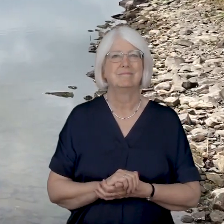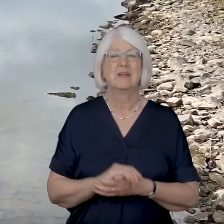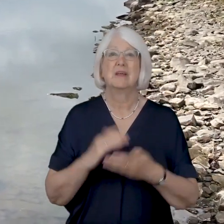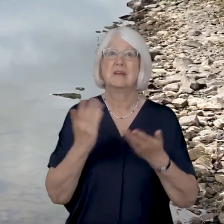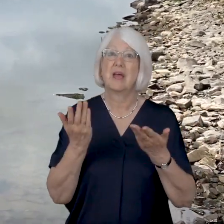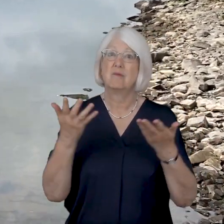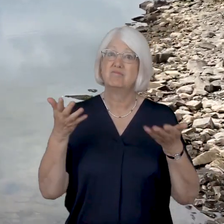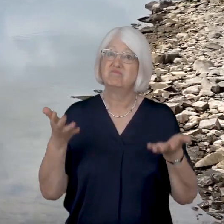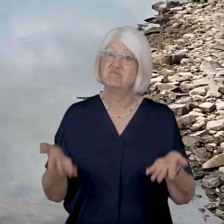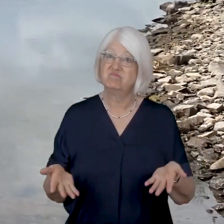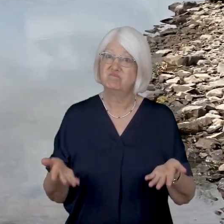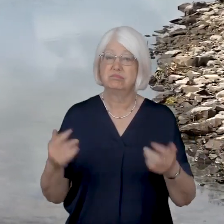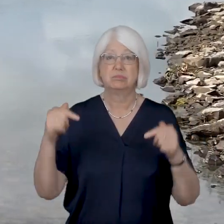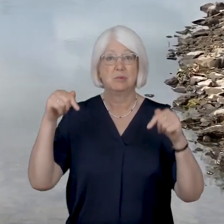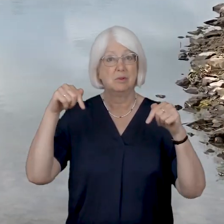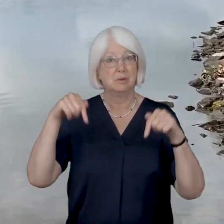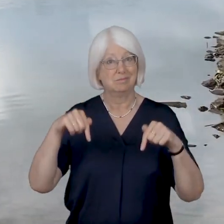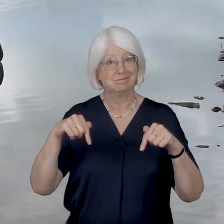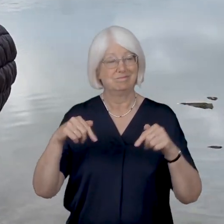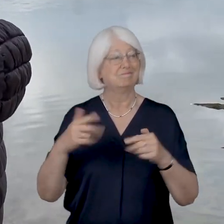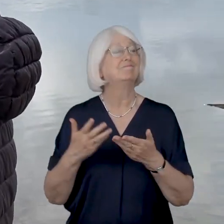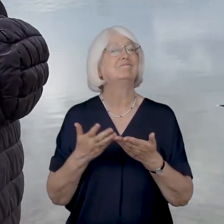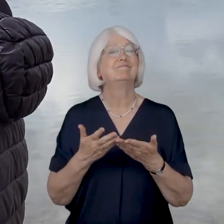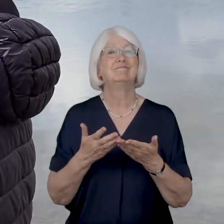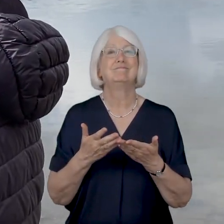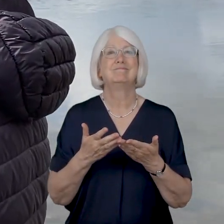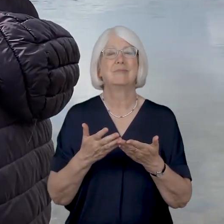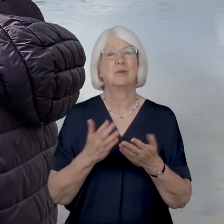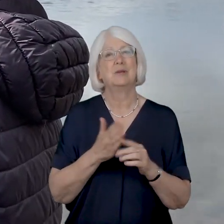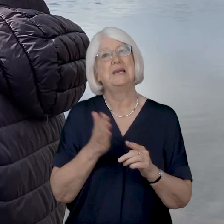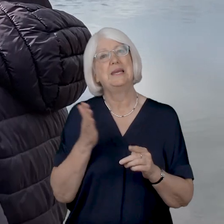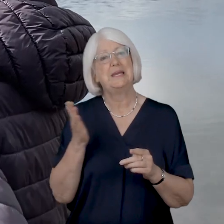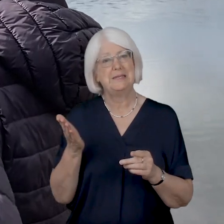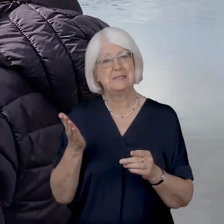hands and we turn to the east.